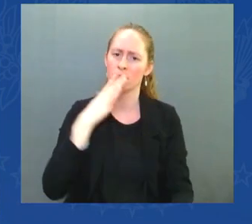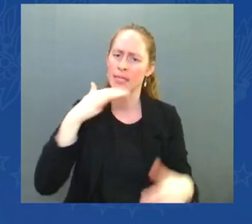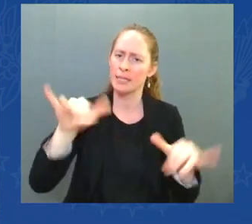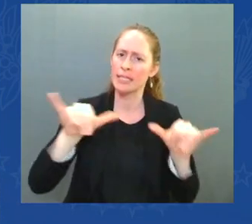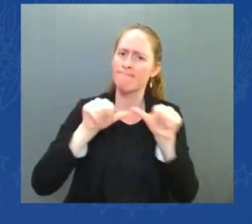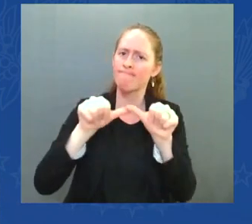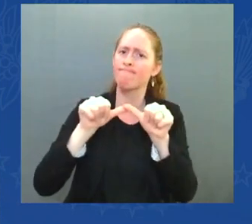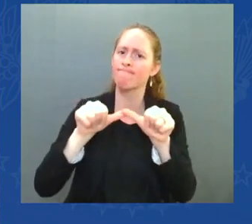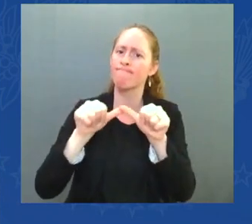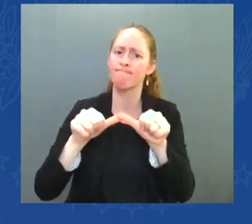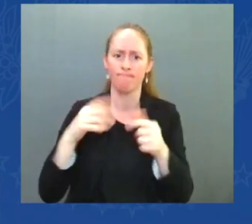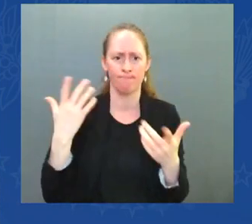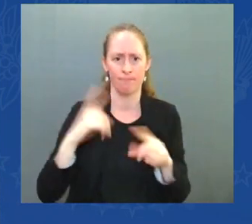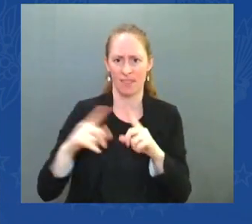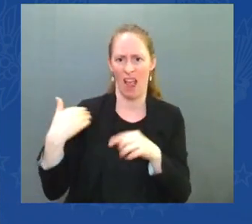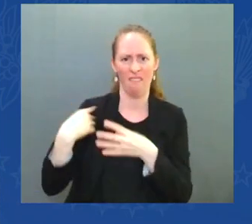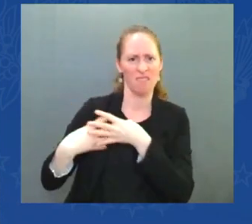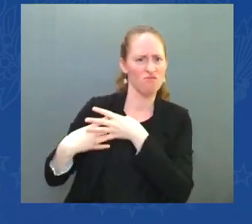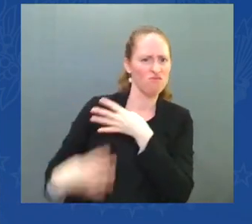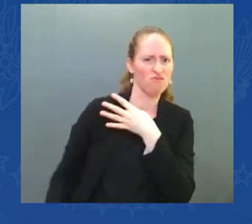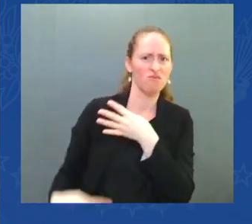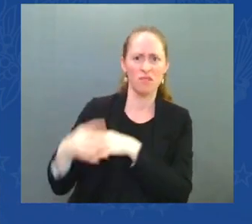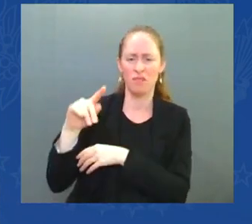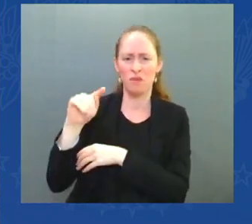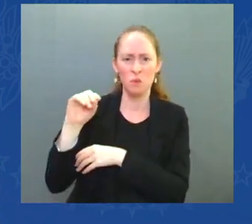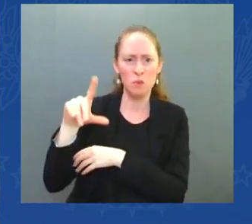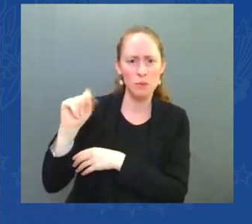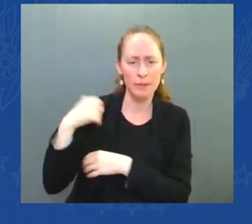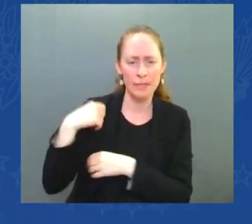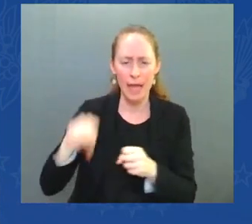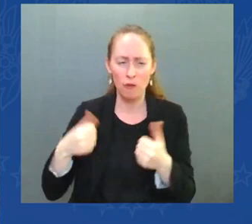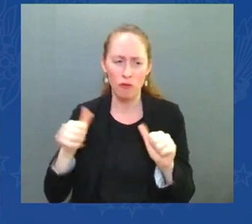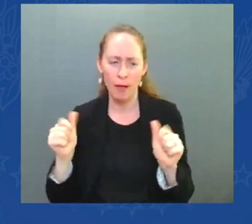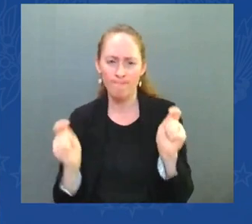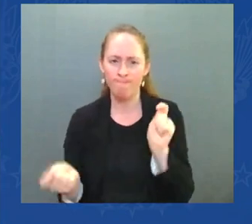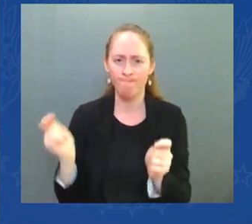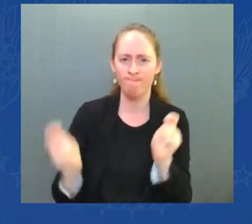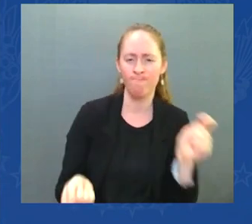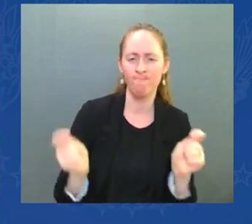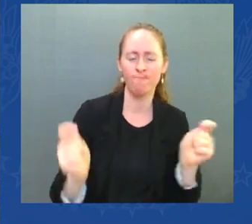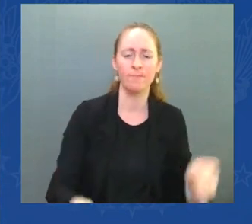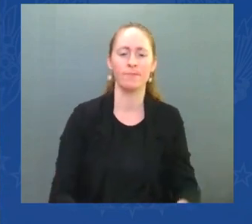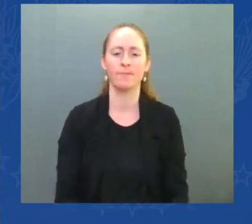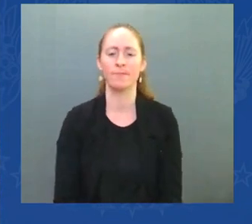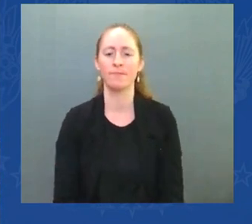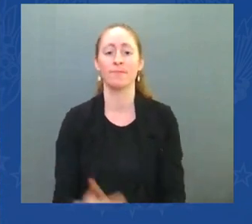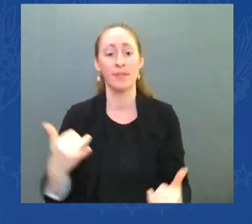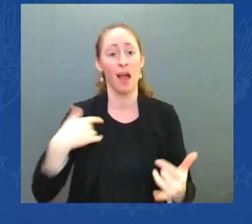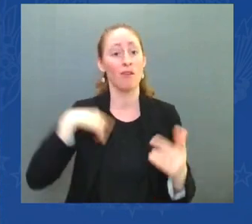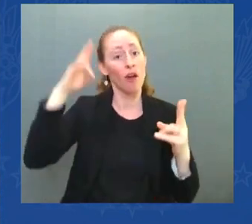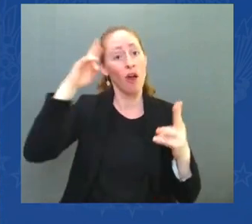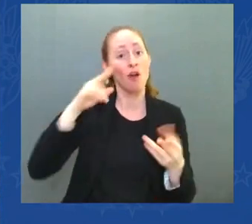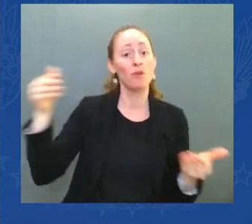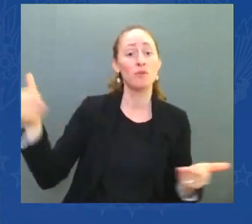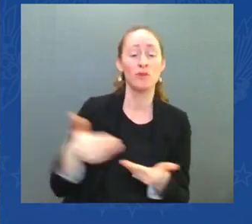obligation. And now it is my great honor to introduce Mia Tretta, an